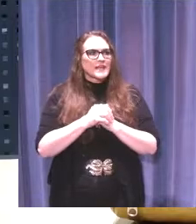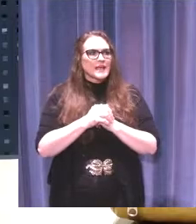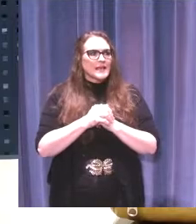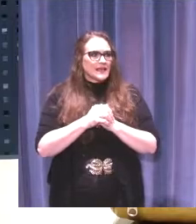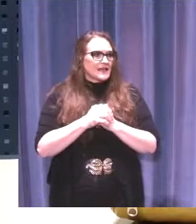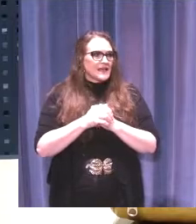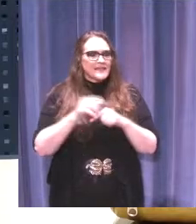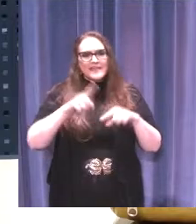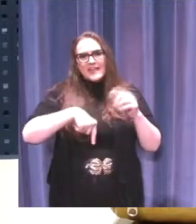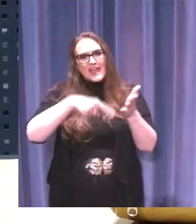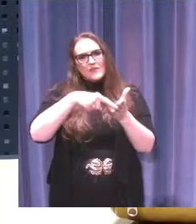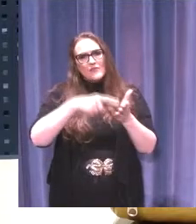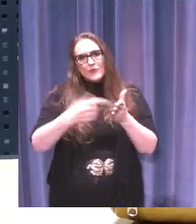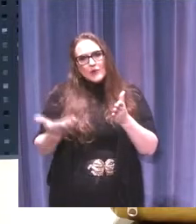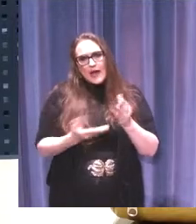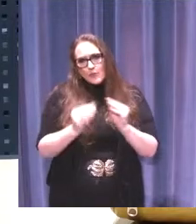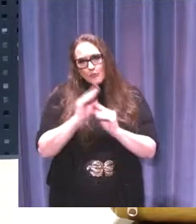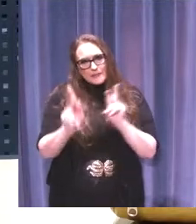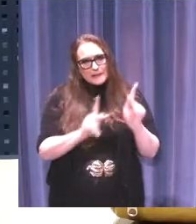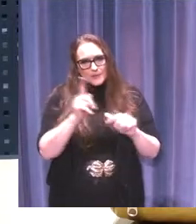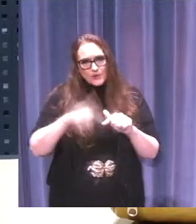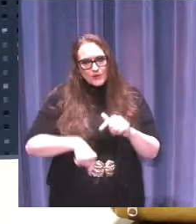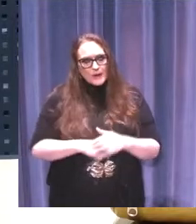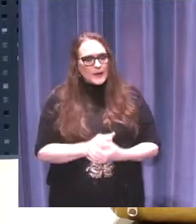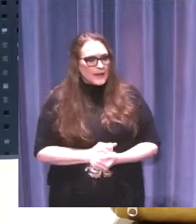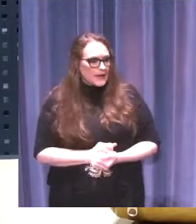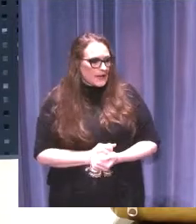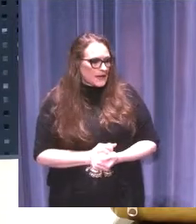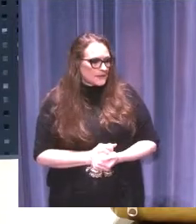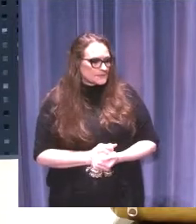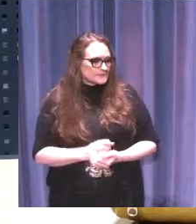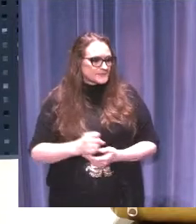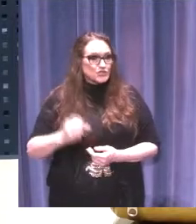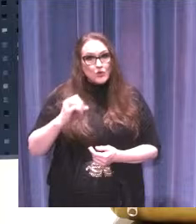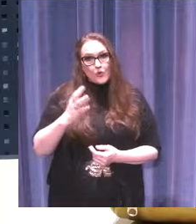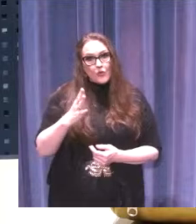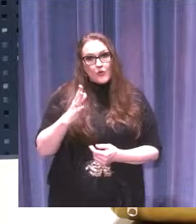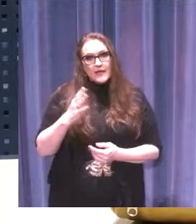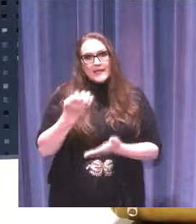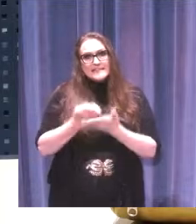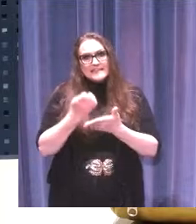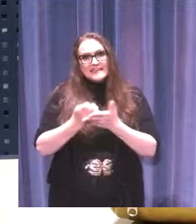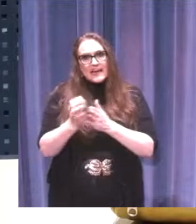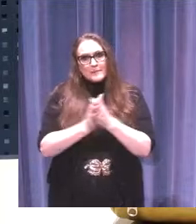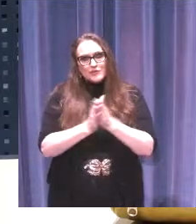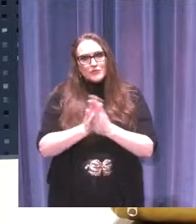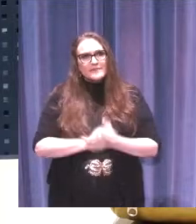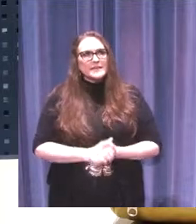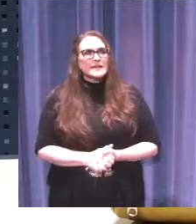can't afford to hire more people. So it's economy driven,